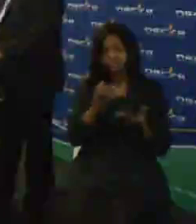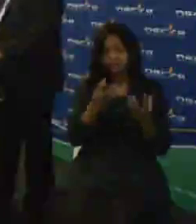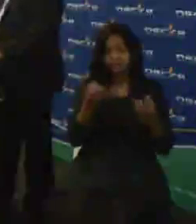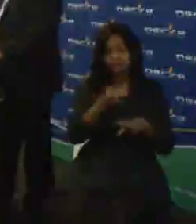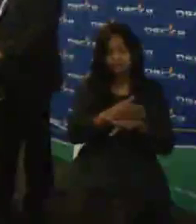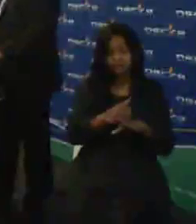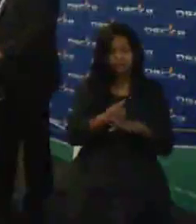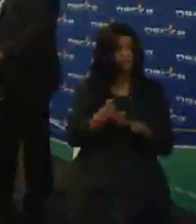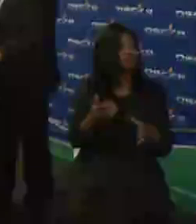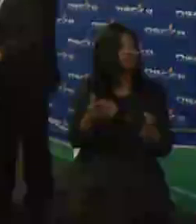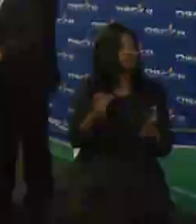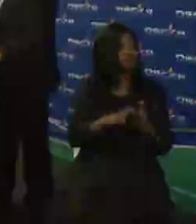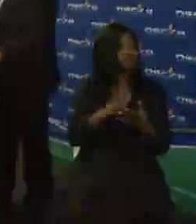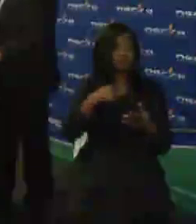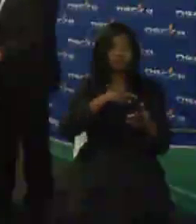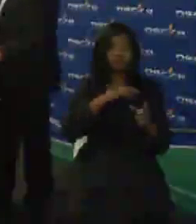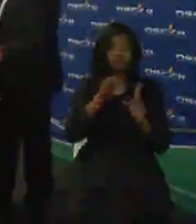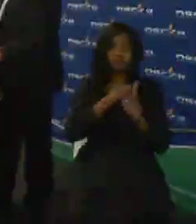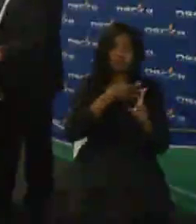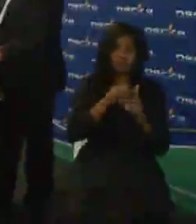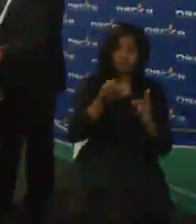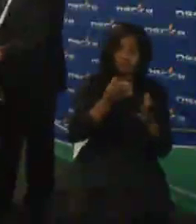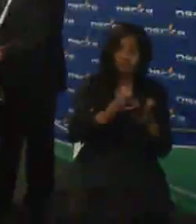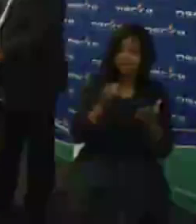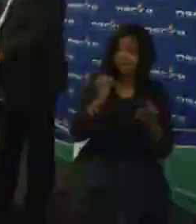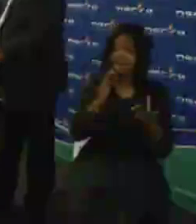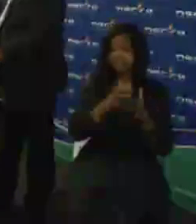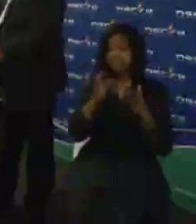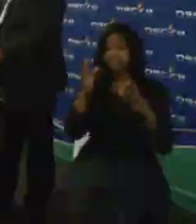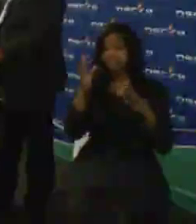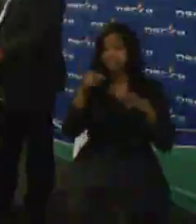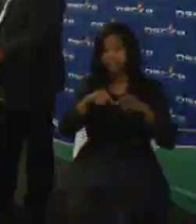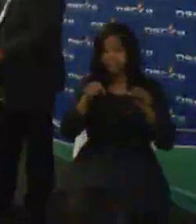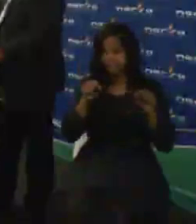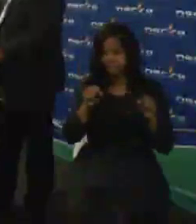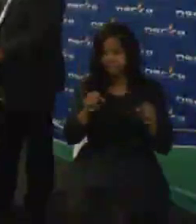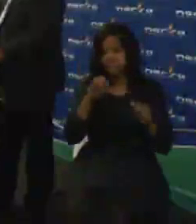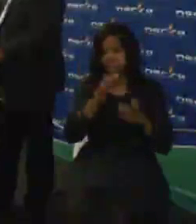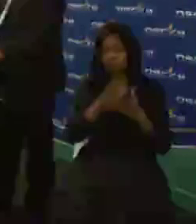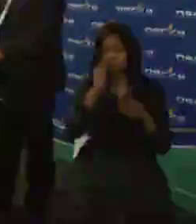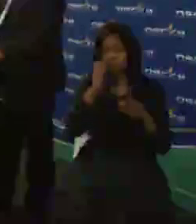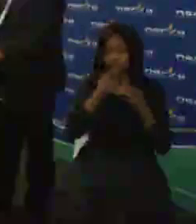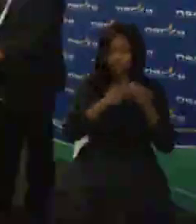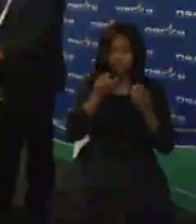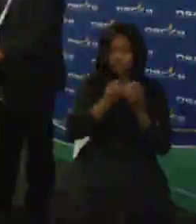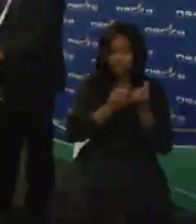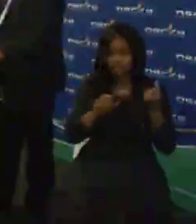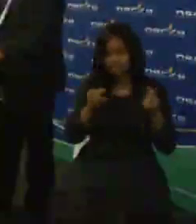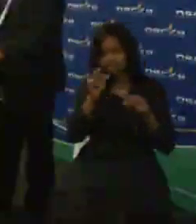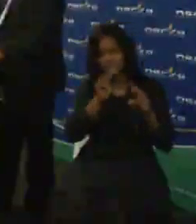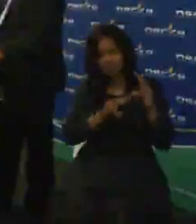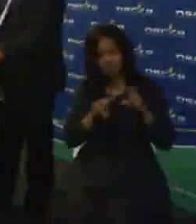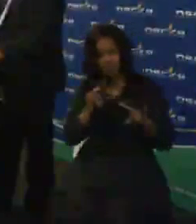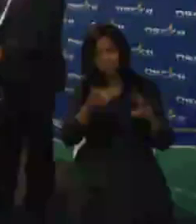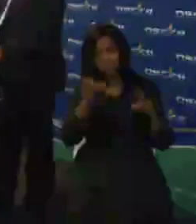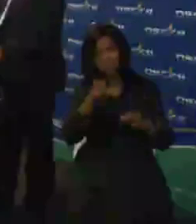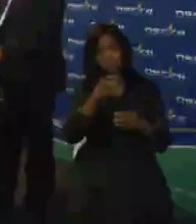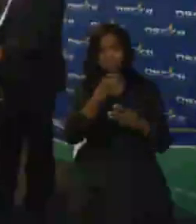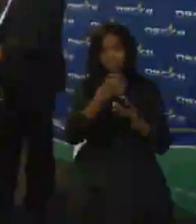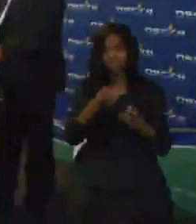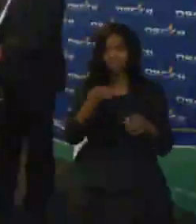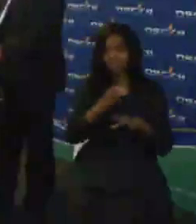Now, and some stakeholders have spoken about an independent valuation of the asset